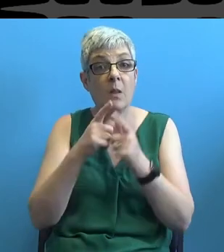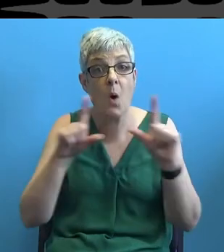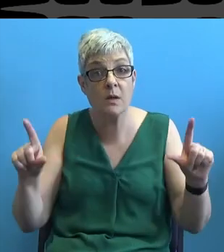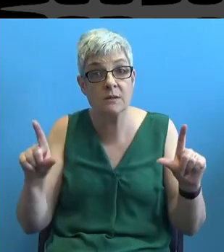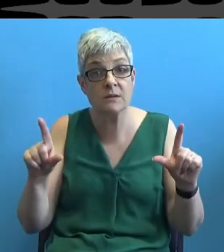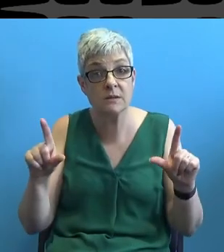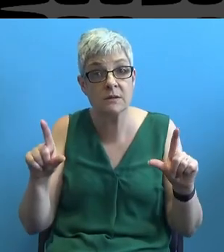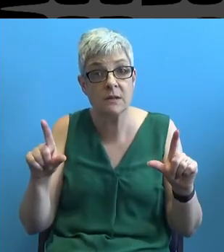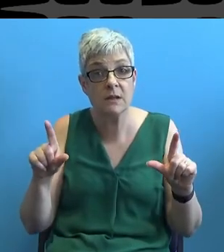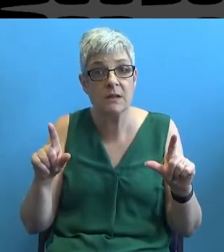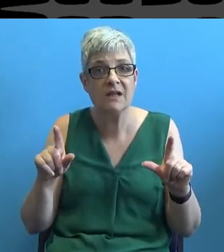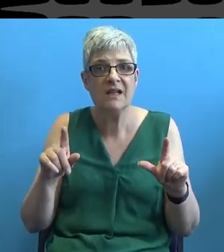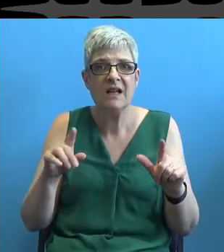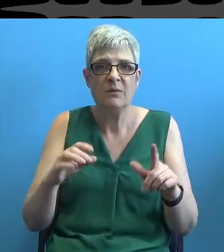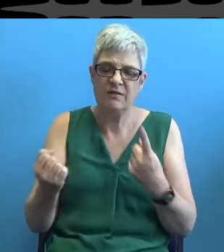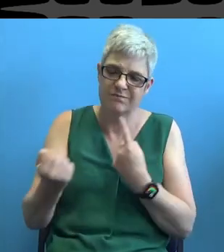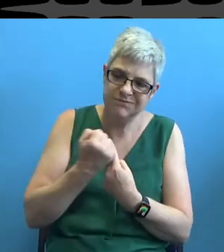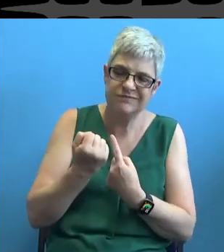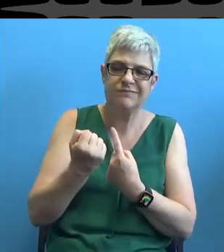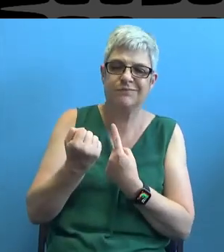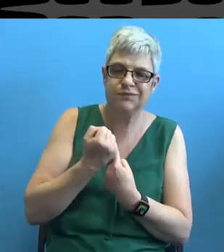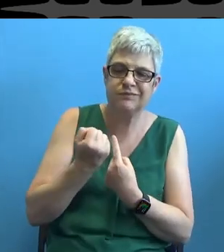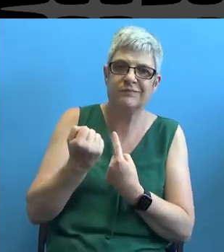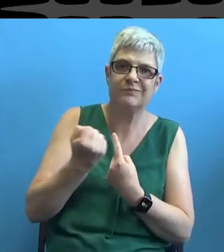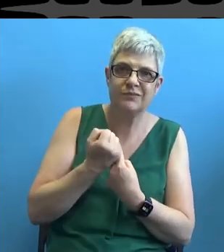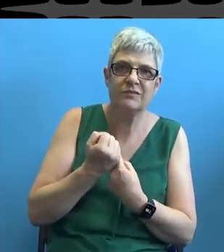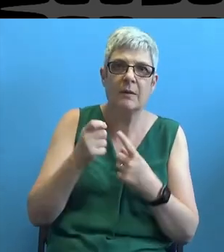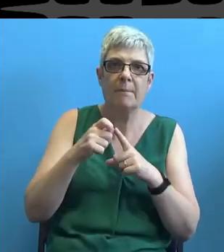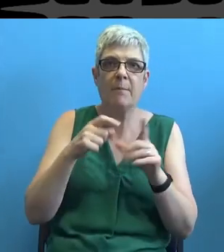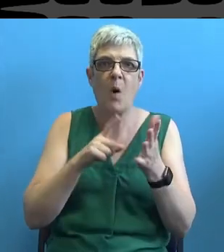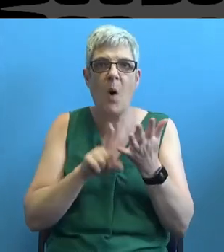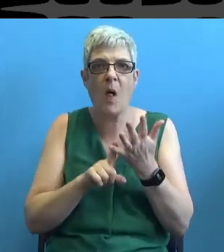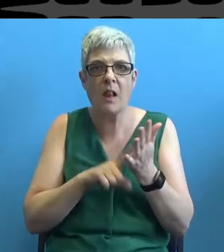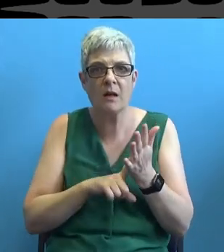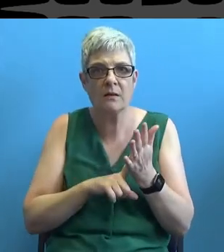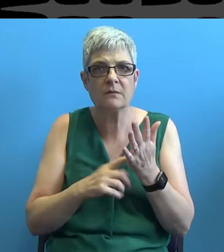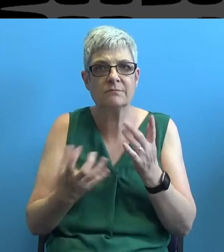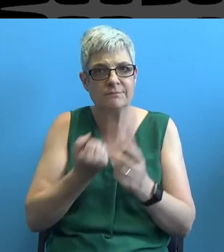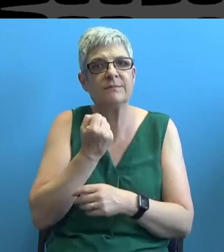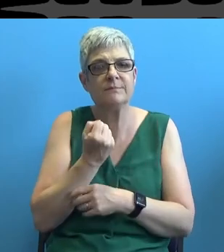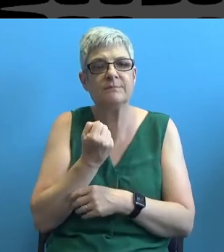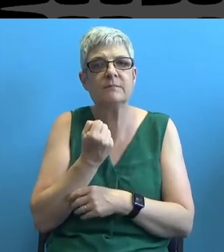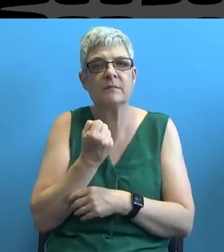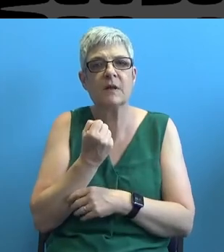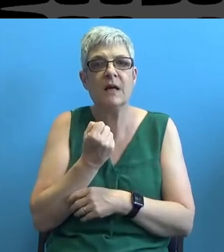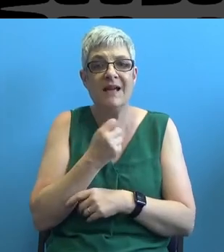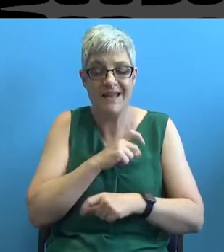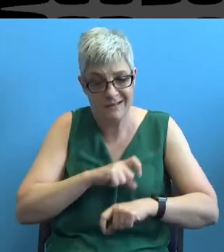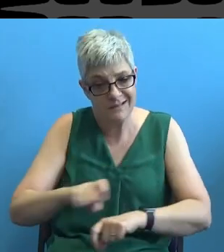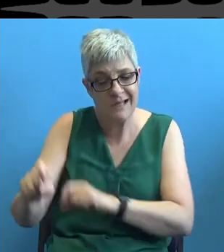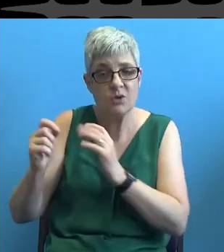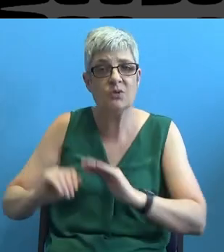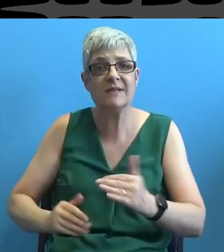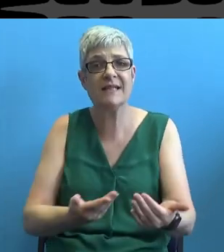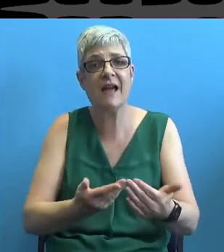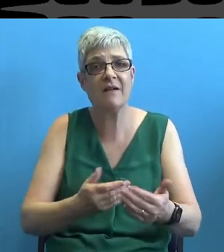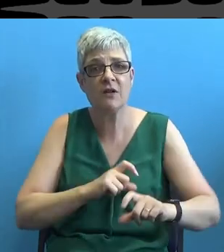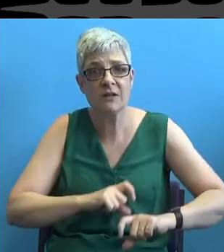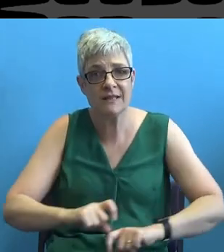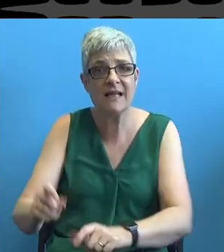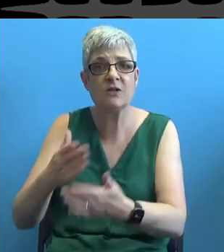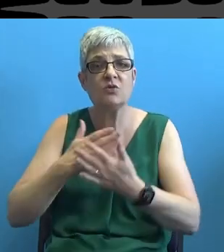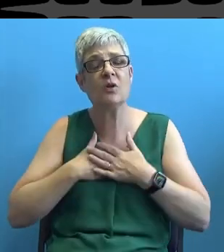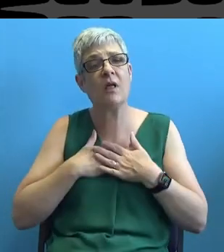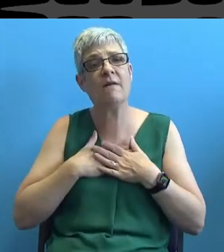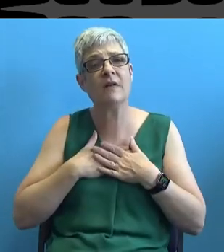Lord, despite all these kicks in the teeth and much worse that the Apostle Paul had taken, he continued to serve, continued to love, continued